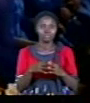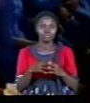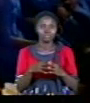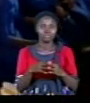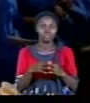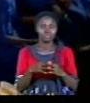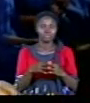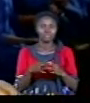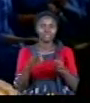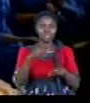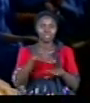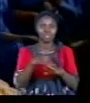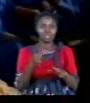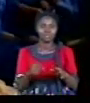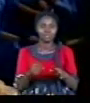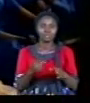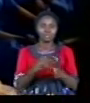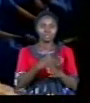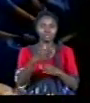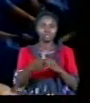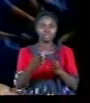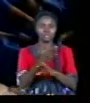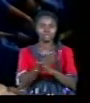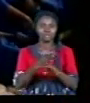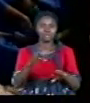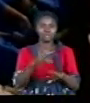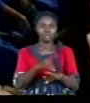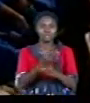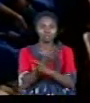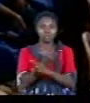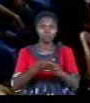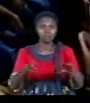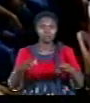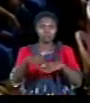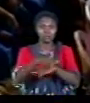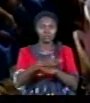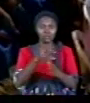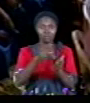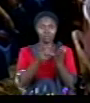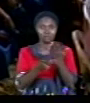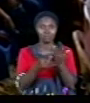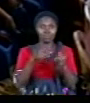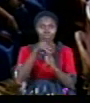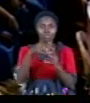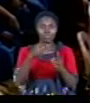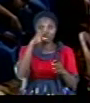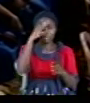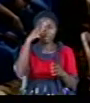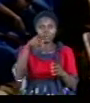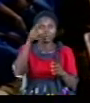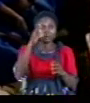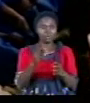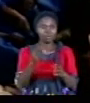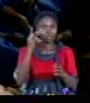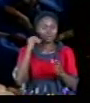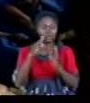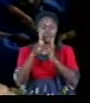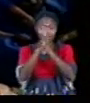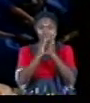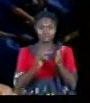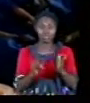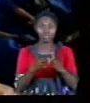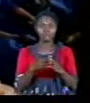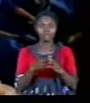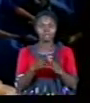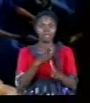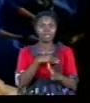freedom crusade, while the man of God was praying, he had his case mentioned, and that was the end of